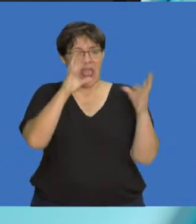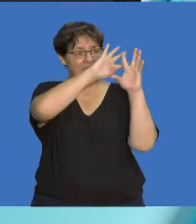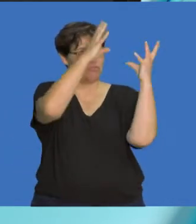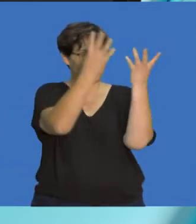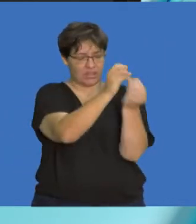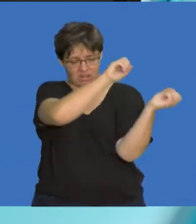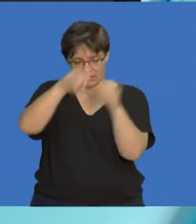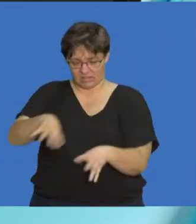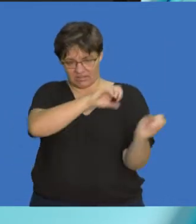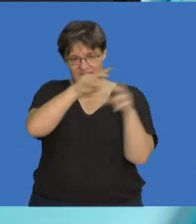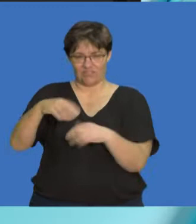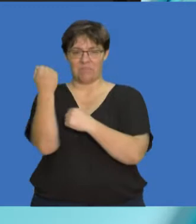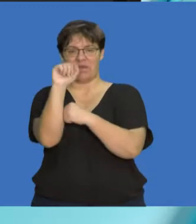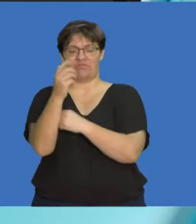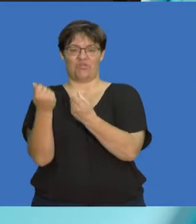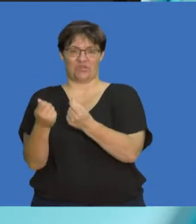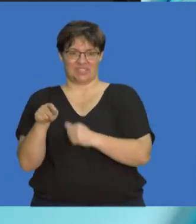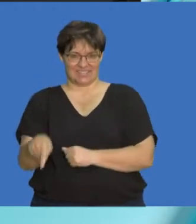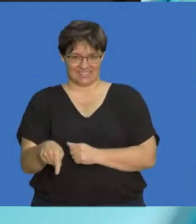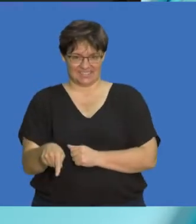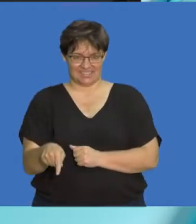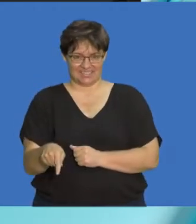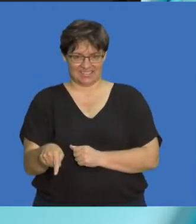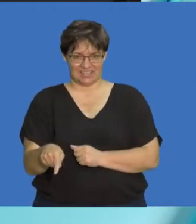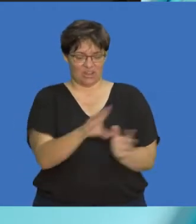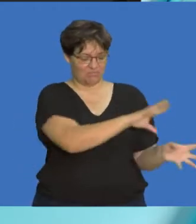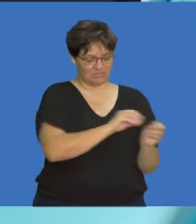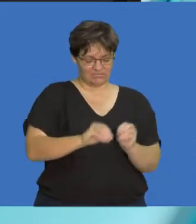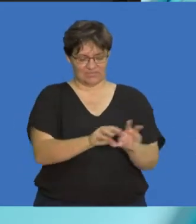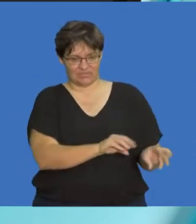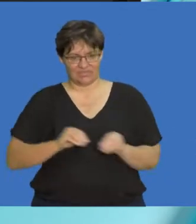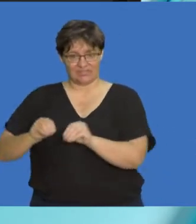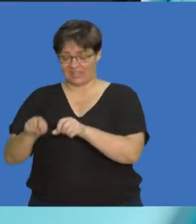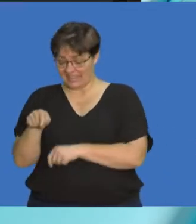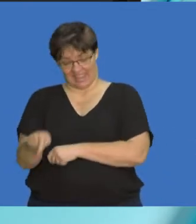your manufacturing costs. So that's where you bring them into.